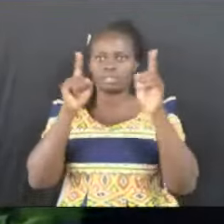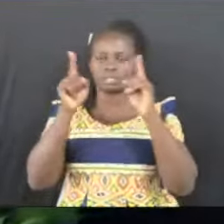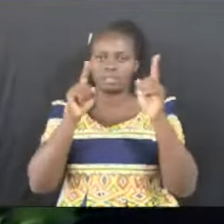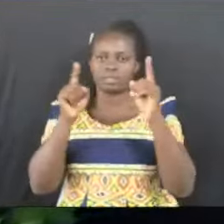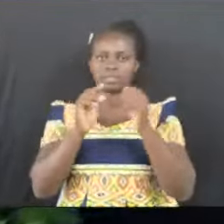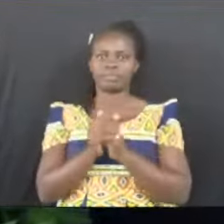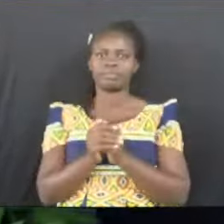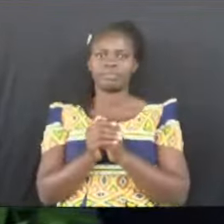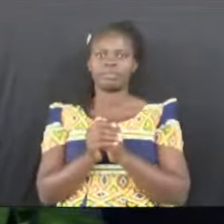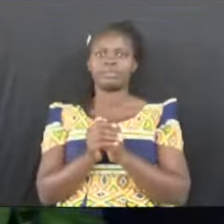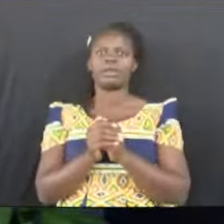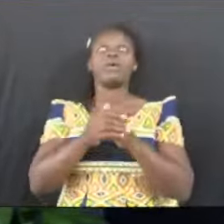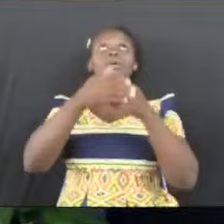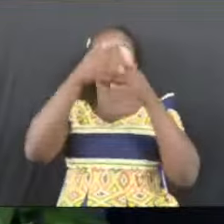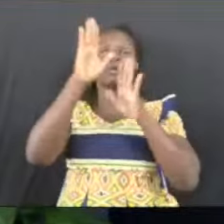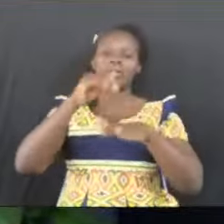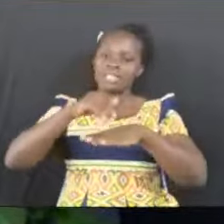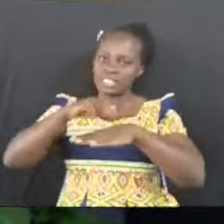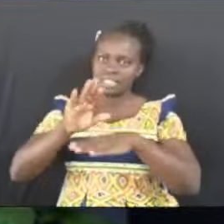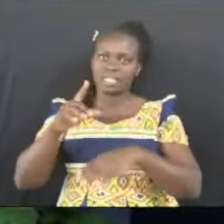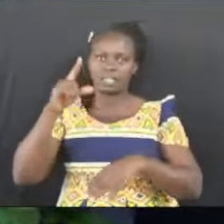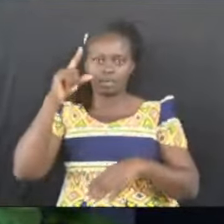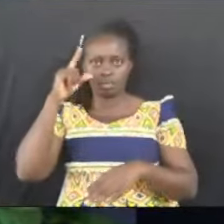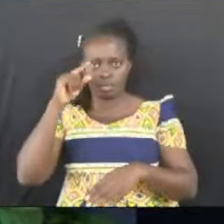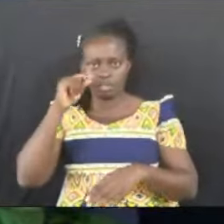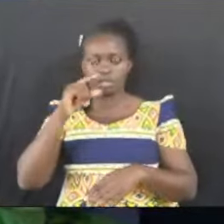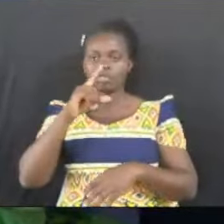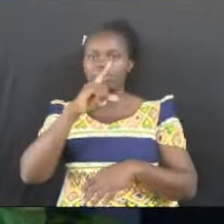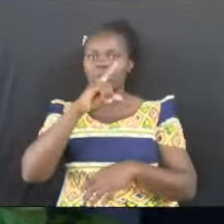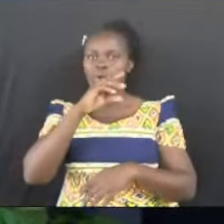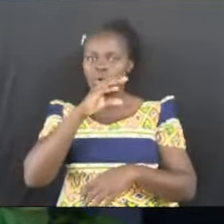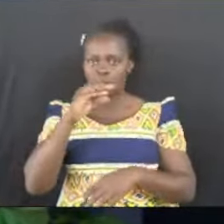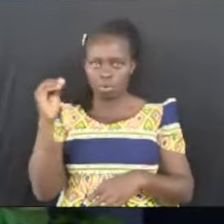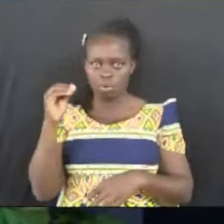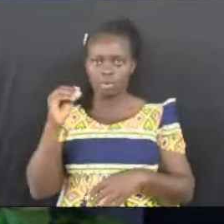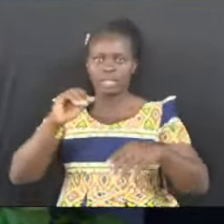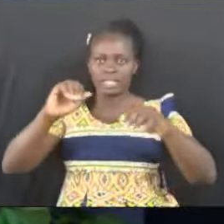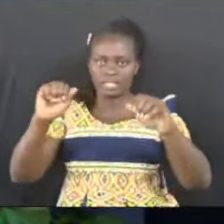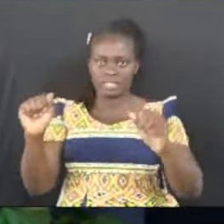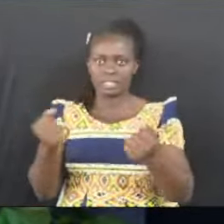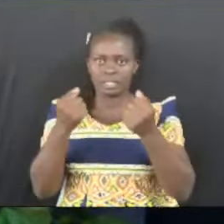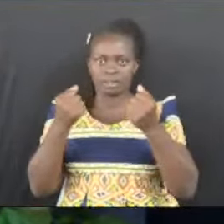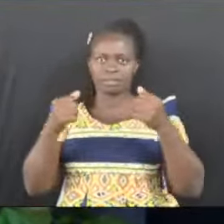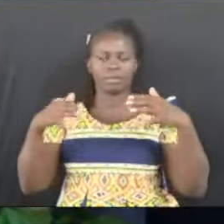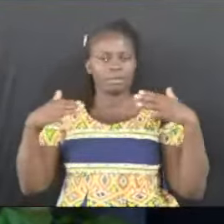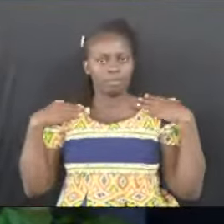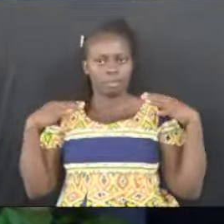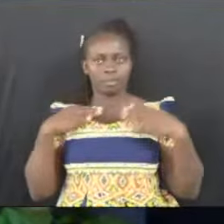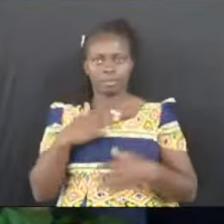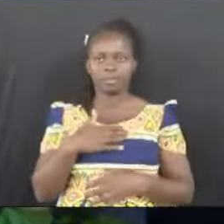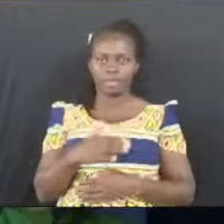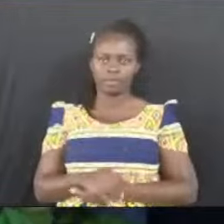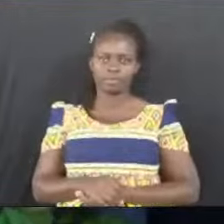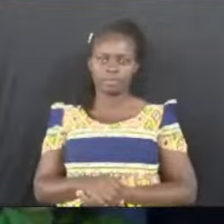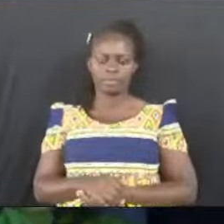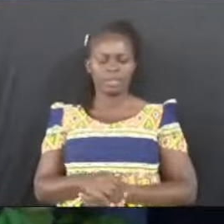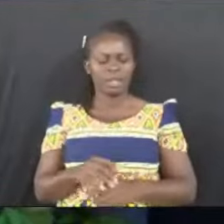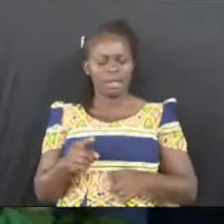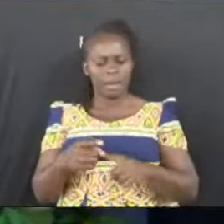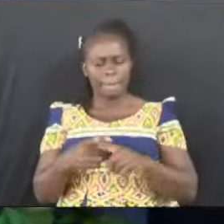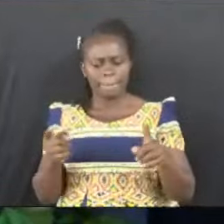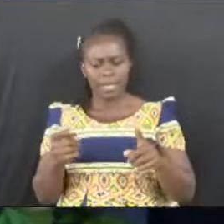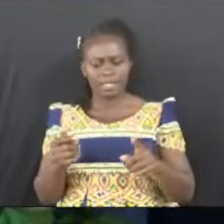is announced, but it is not fulfilled. Why? Because Pharaoh refused. He